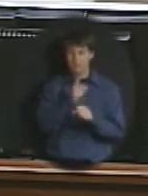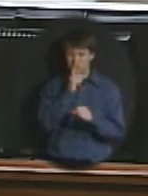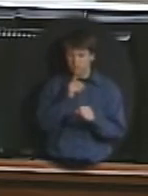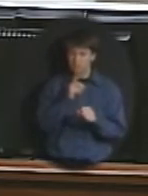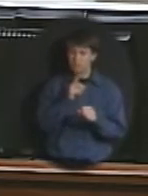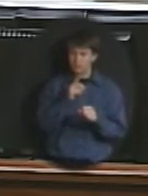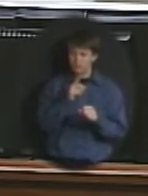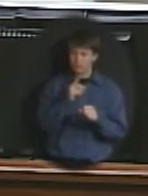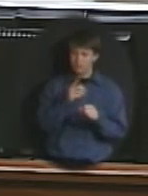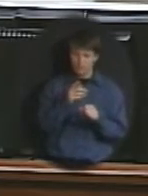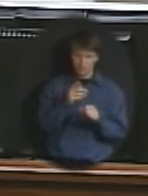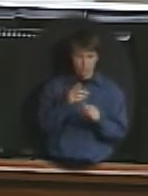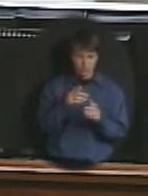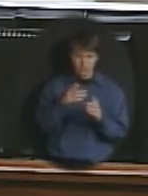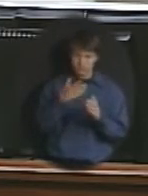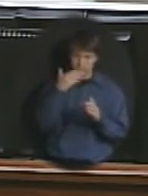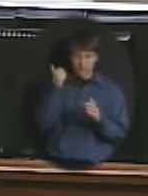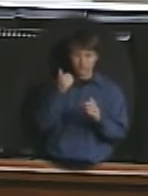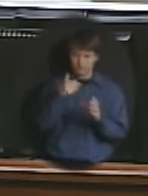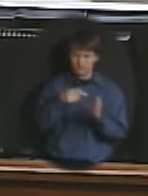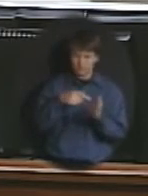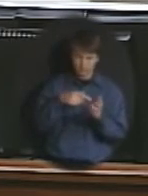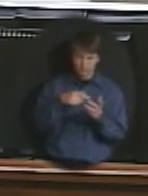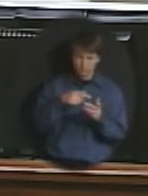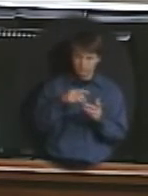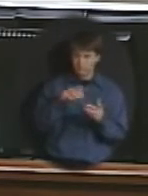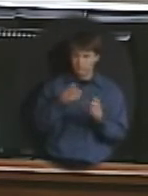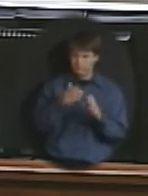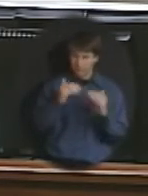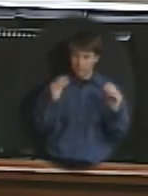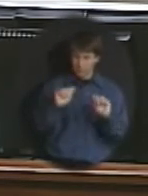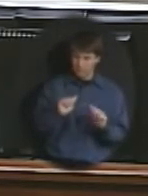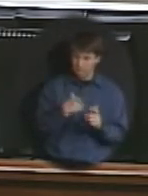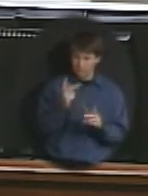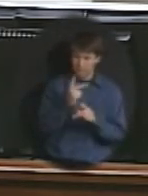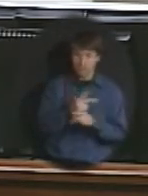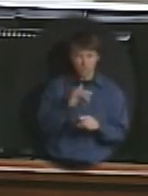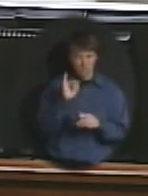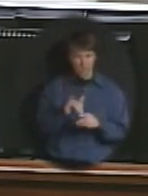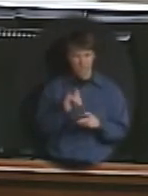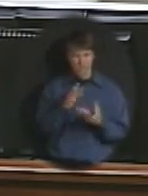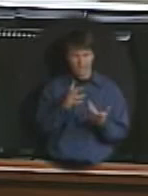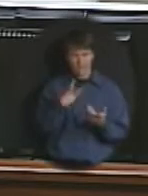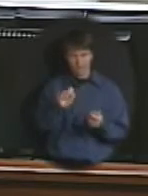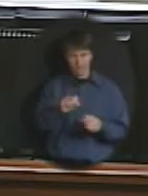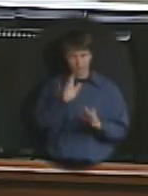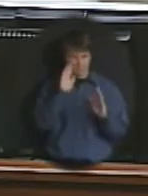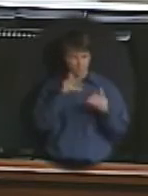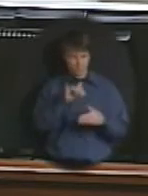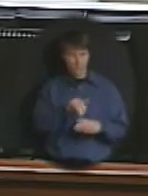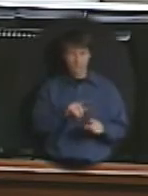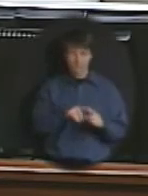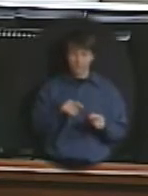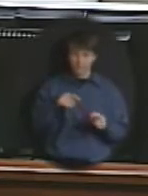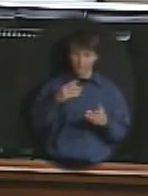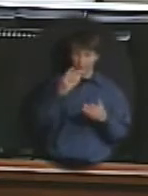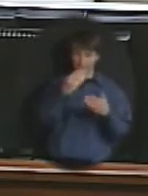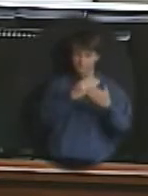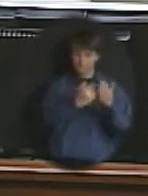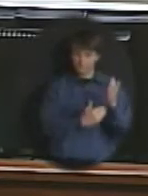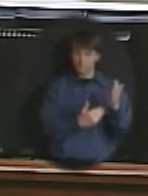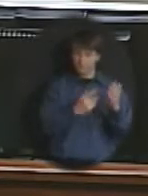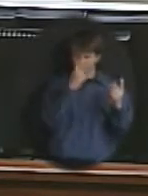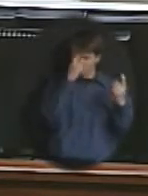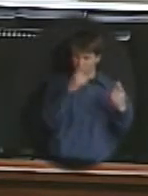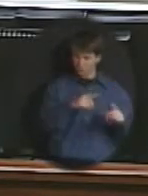maintain that at the highest level possible. So that's kind of the internal auditing that we do. And these are agreements that come due